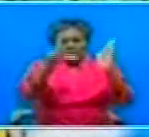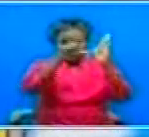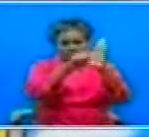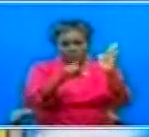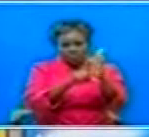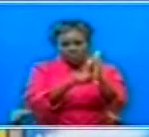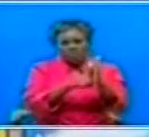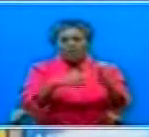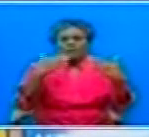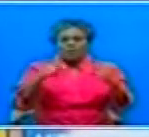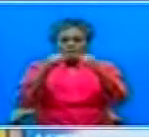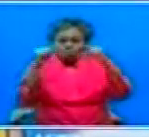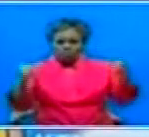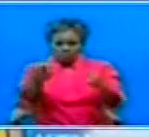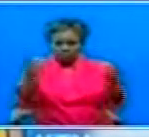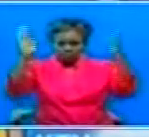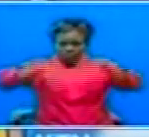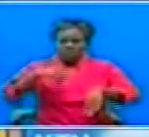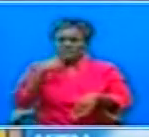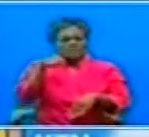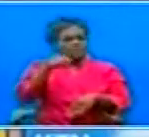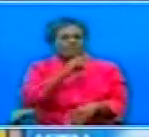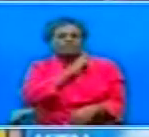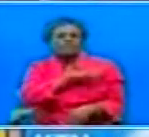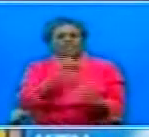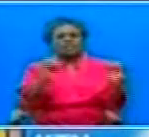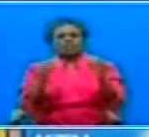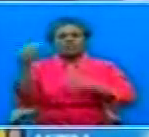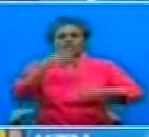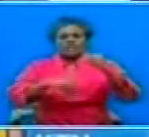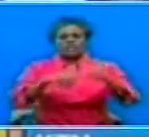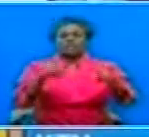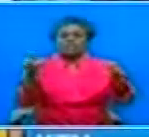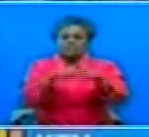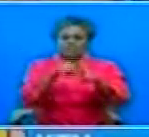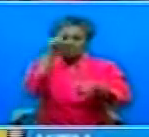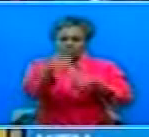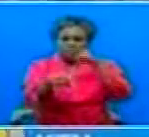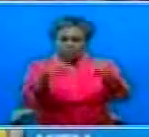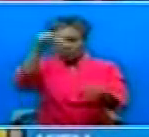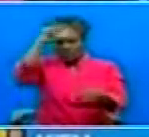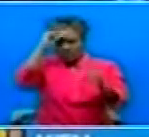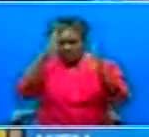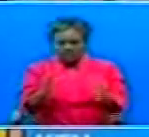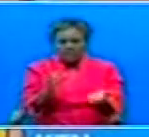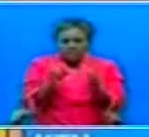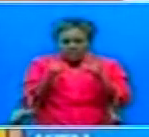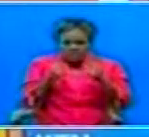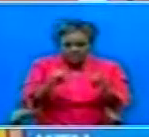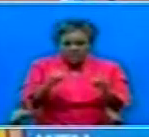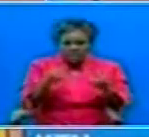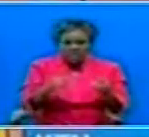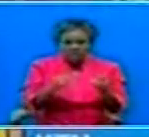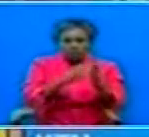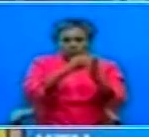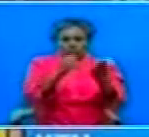assembly. Those opposed to the dissolution say they are not scared of fresh elections, but are accusing the governor of trying to pull everyone